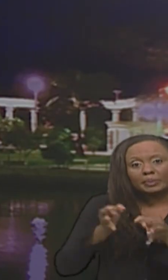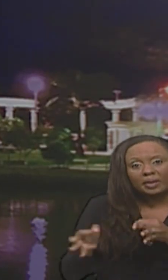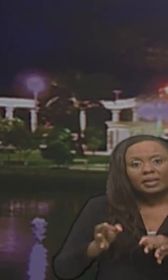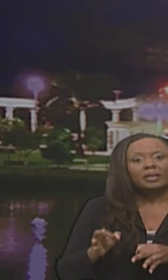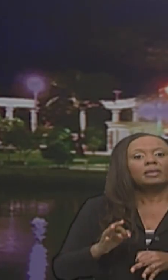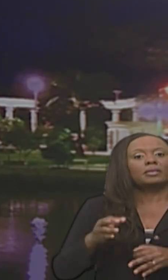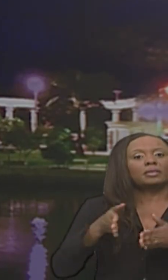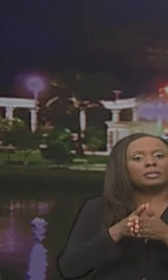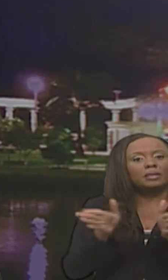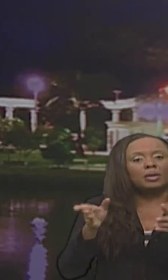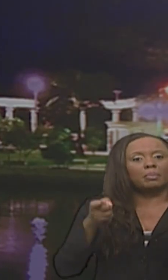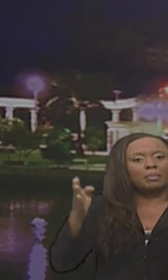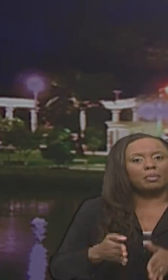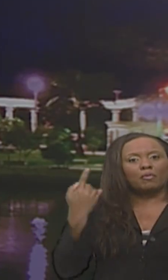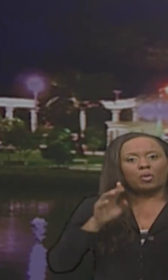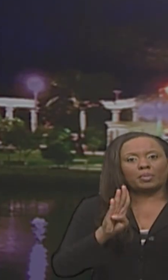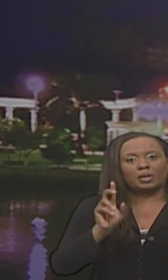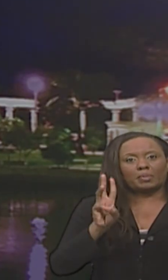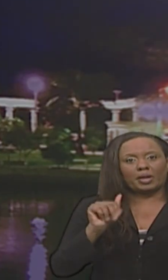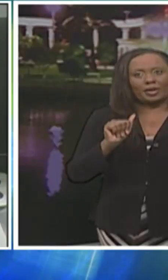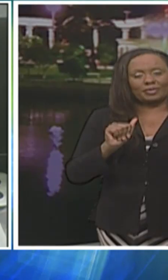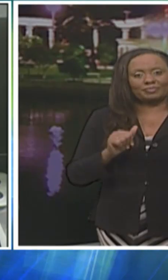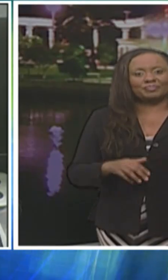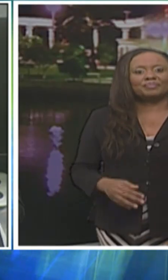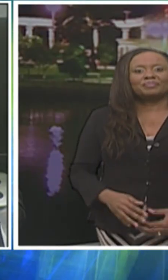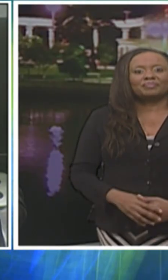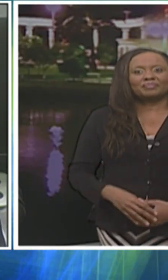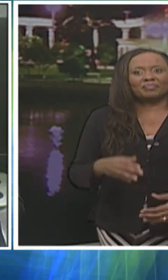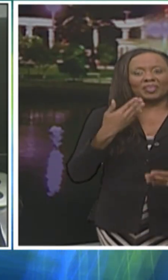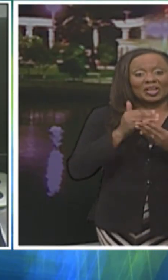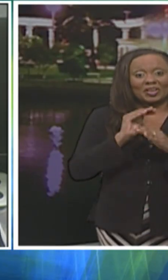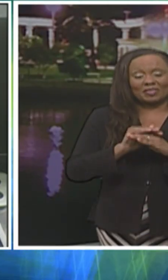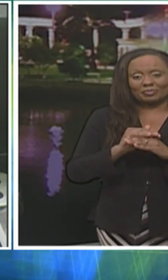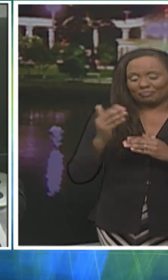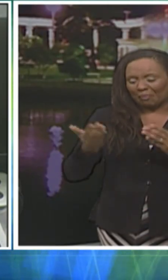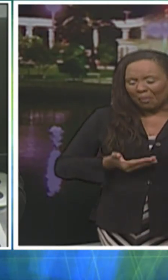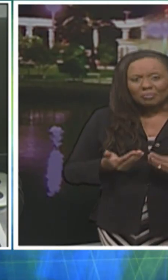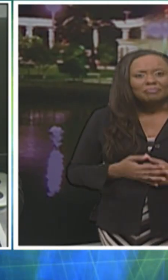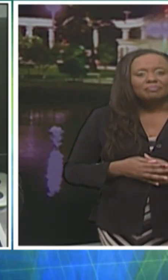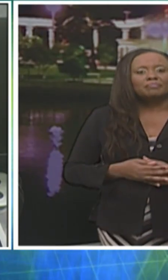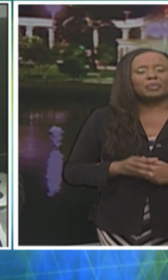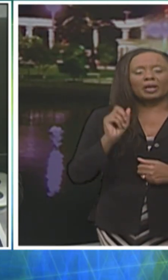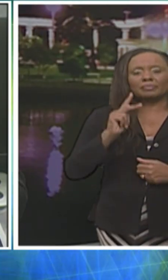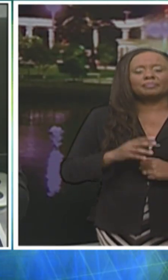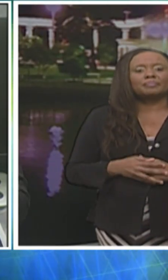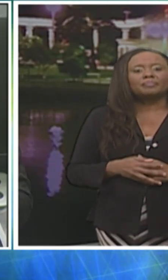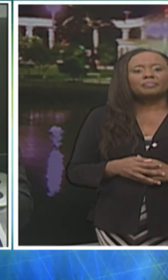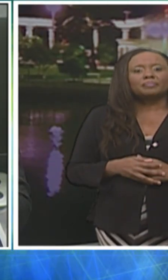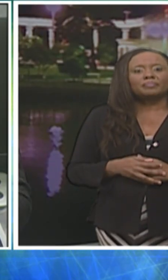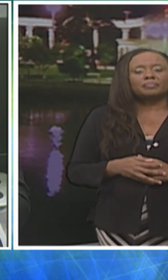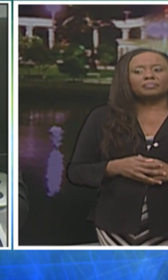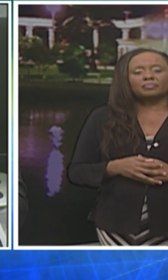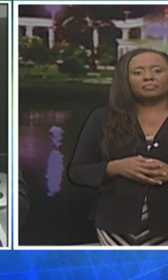is BWA General Manager Keith Roy Halliday. Mr. Halliday, good evening. Good evening, Shane. Thank you for joining us. Let's get straight to it. Seeing as they are